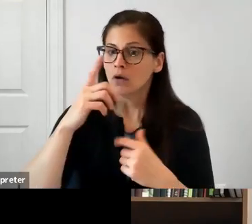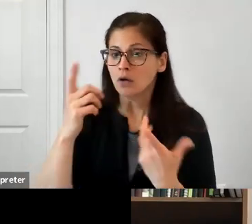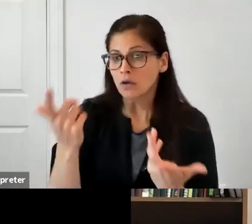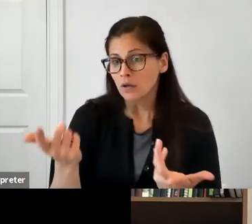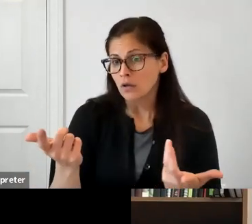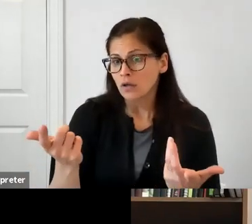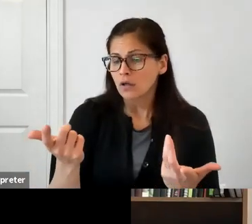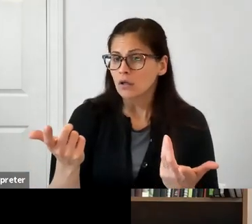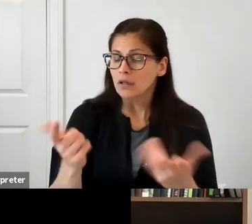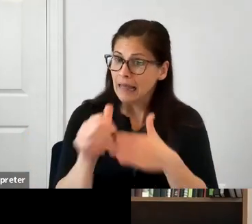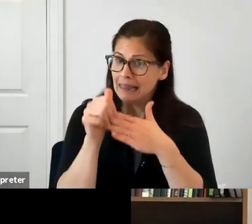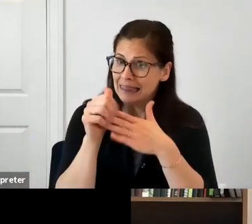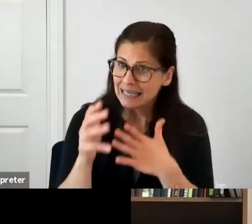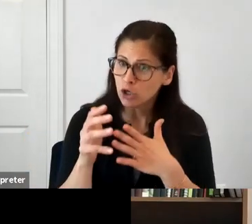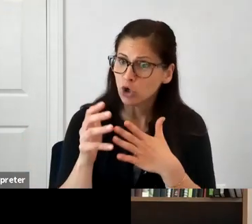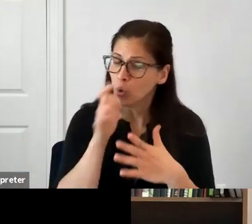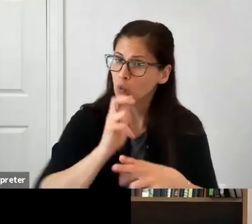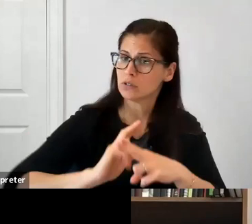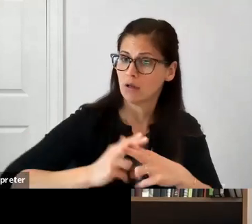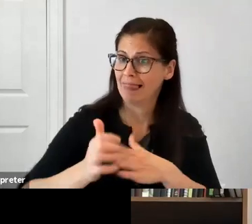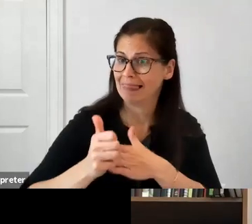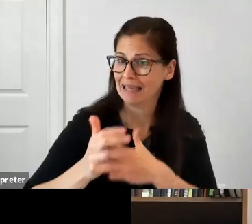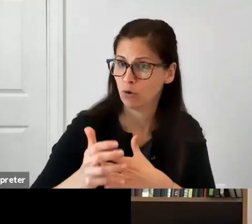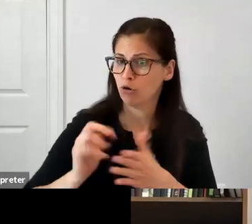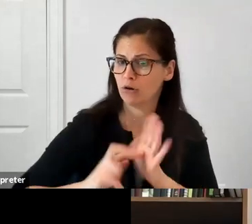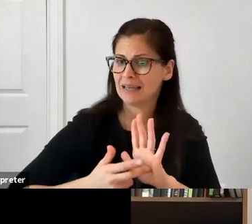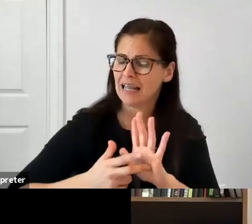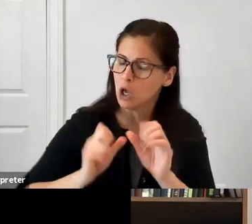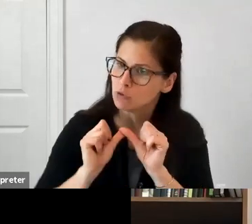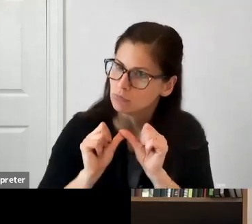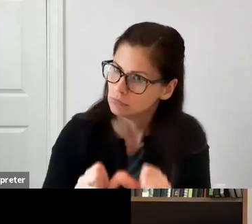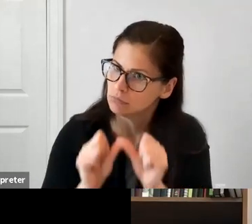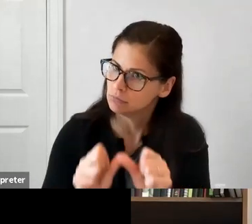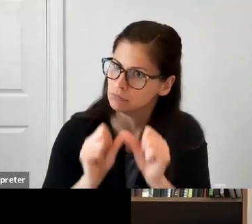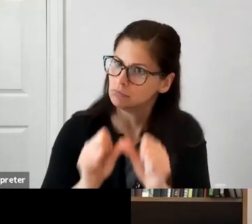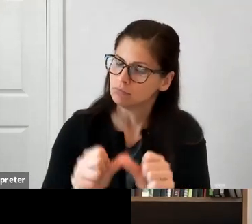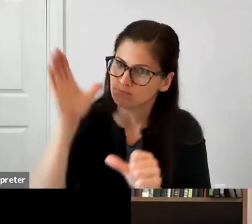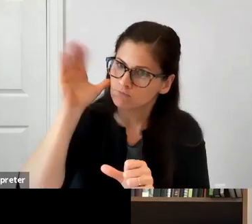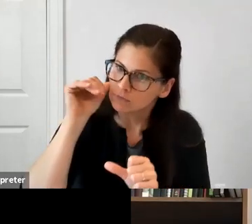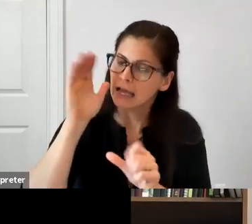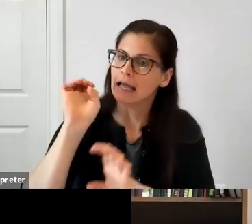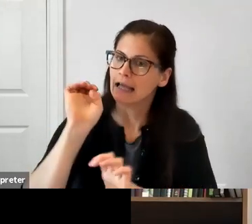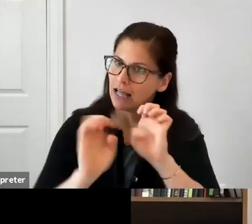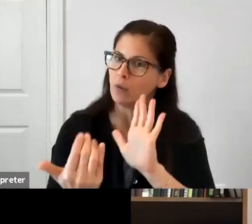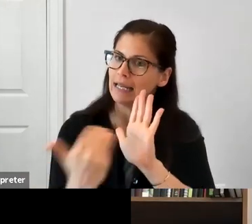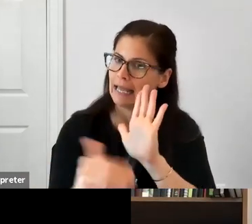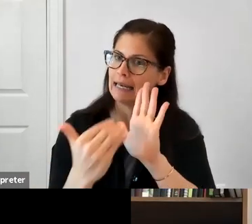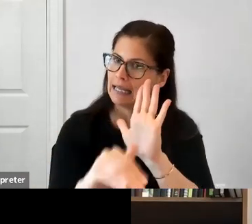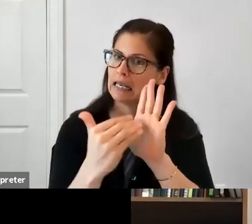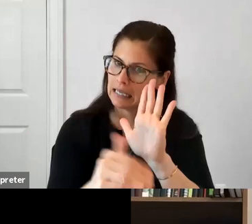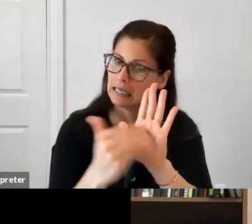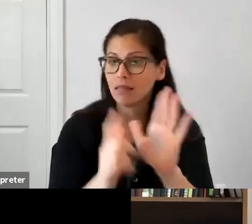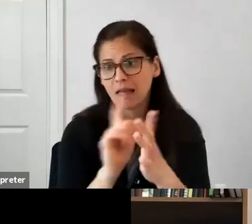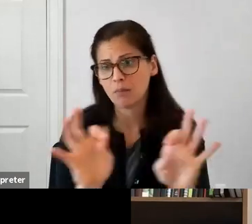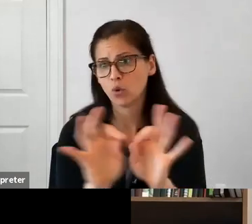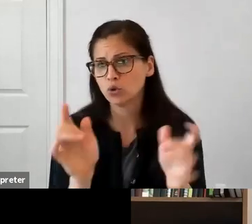being constantly, consistently, persistently reevaluated.